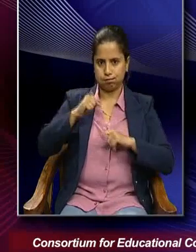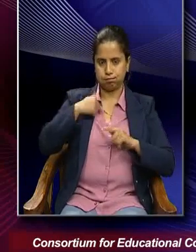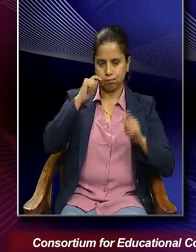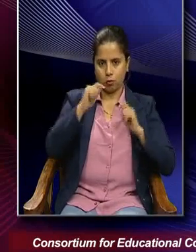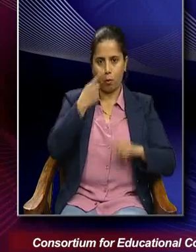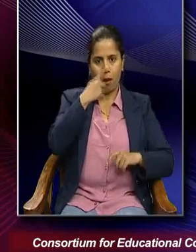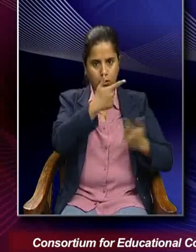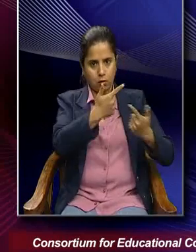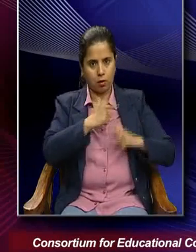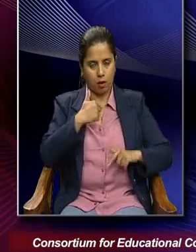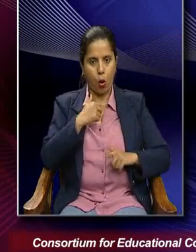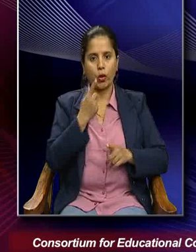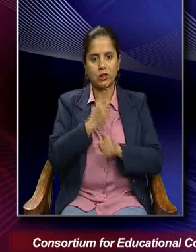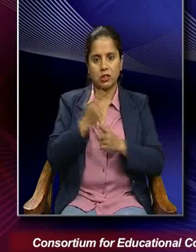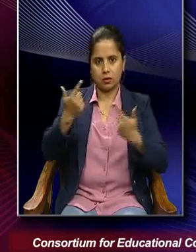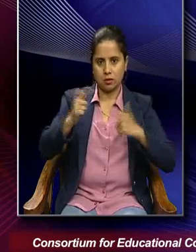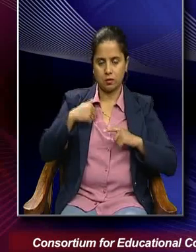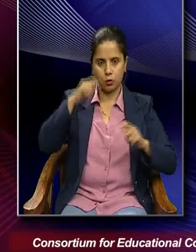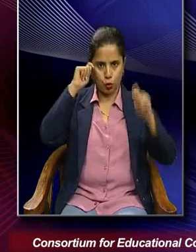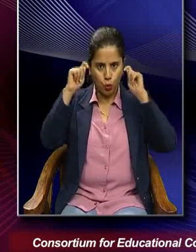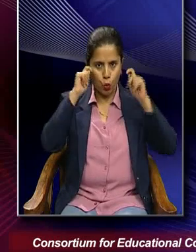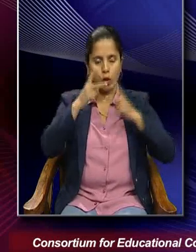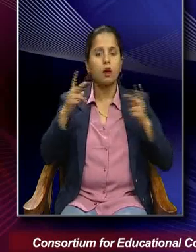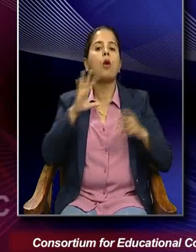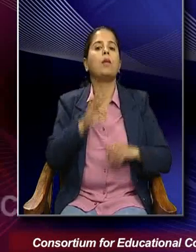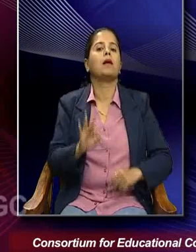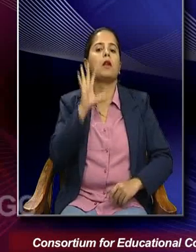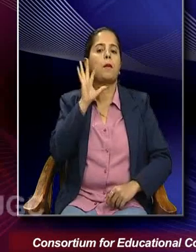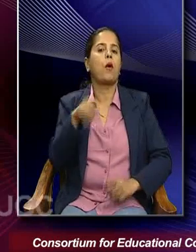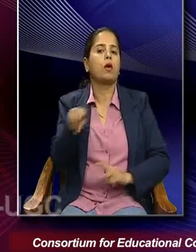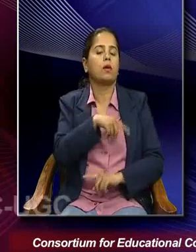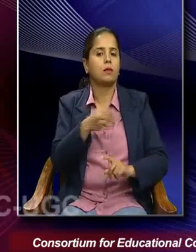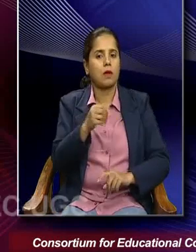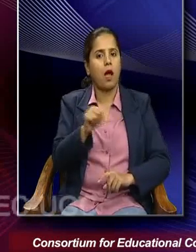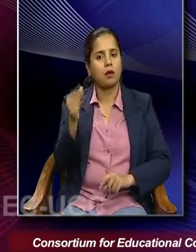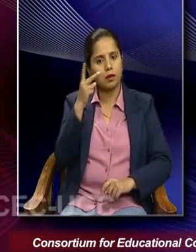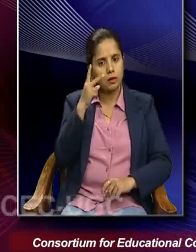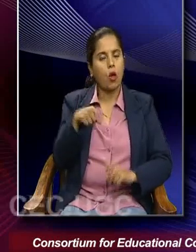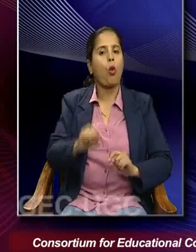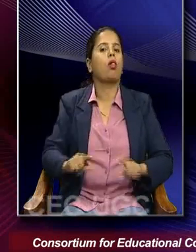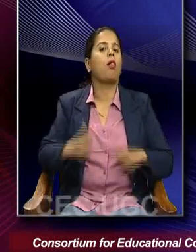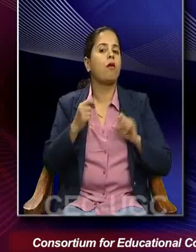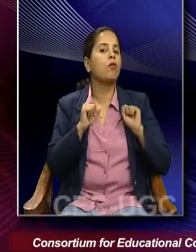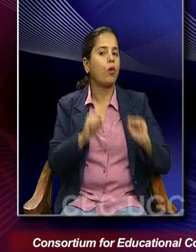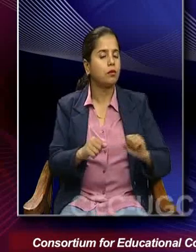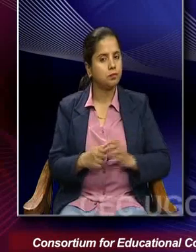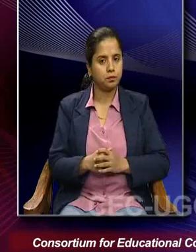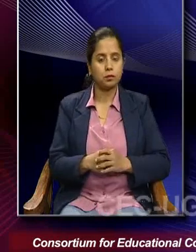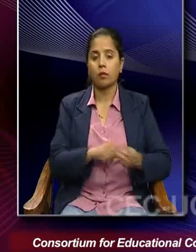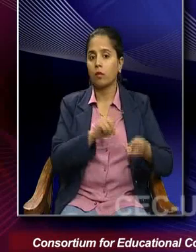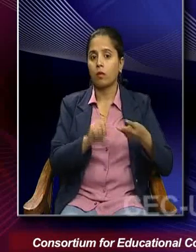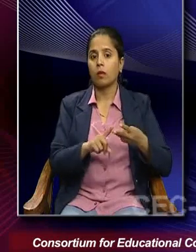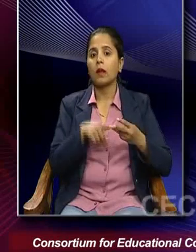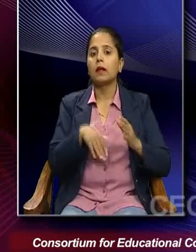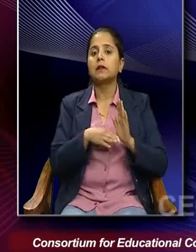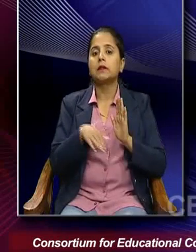has to be aware of the other players. You have to be aware about the strength of your component, and you